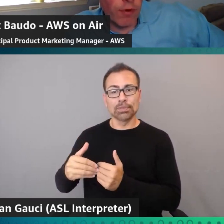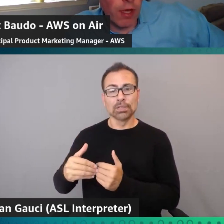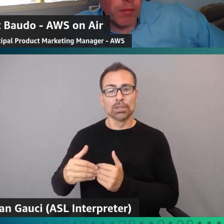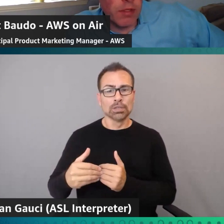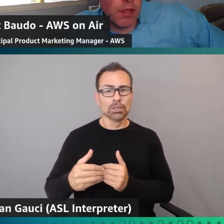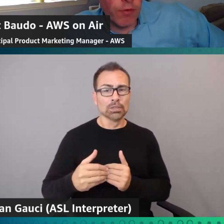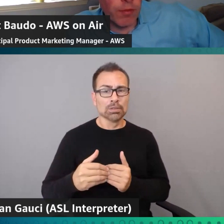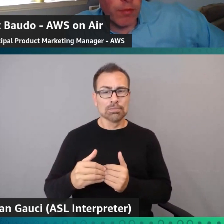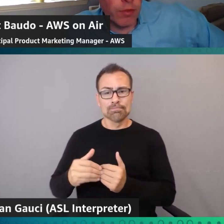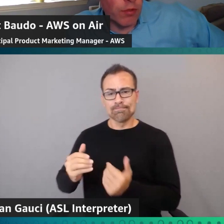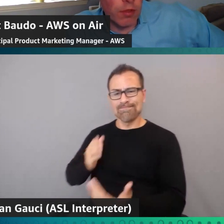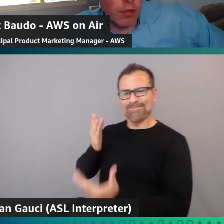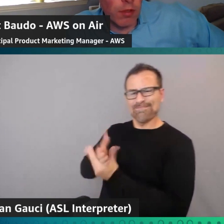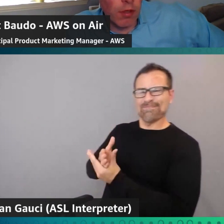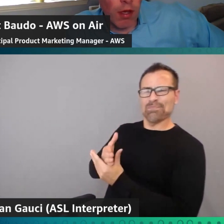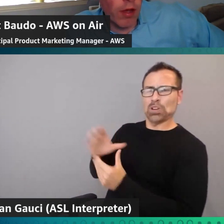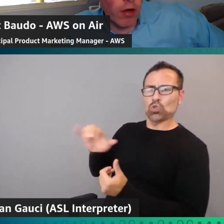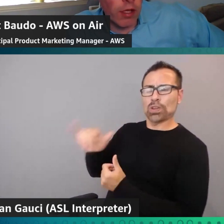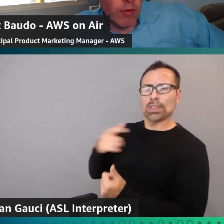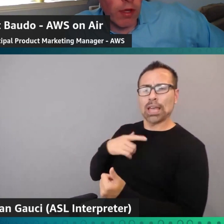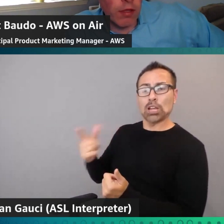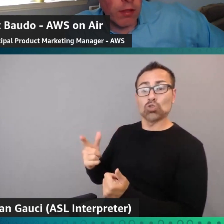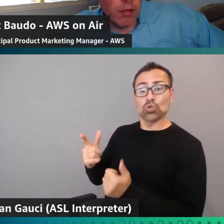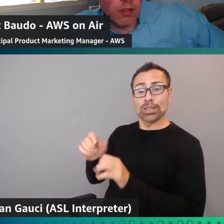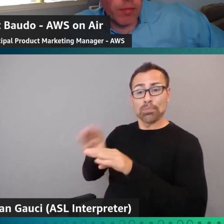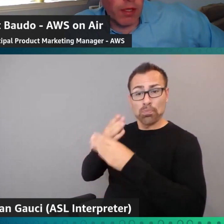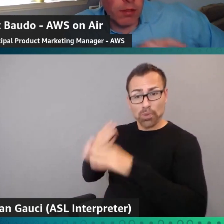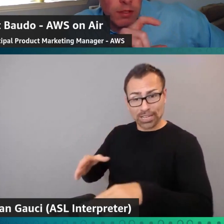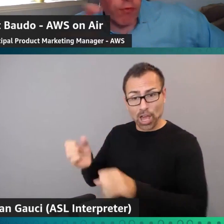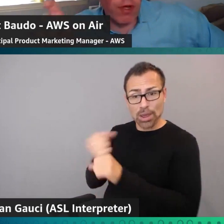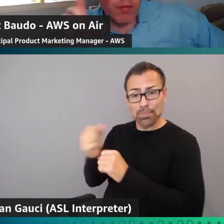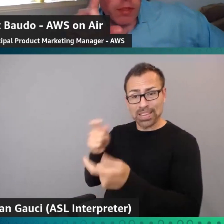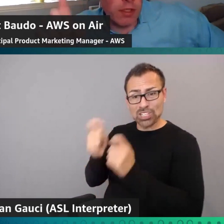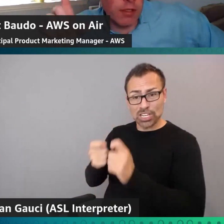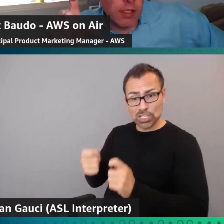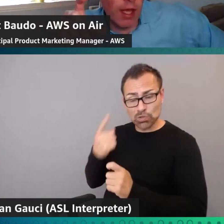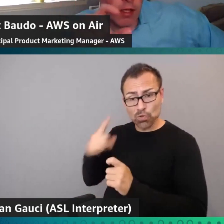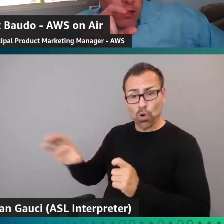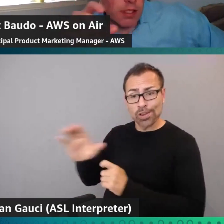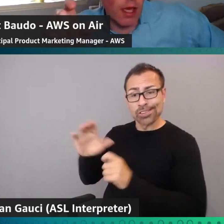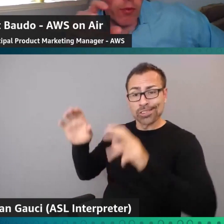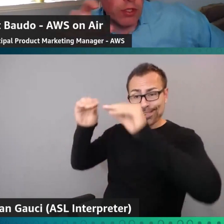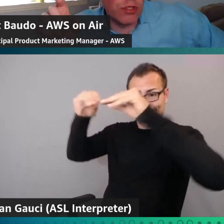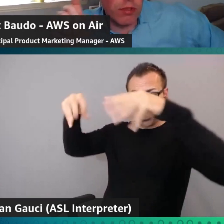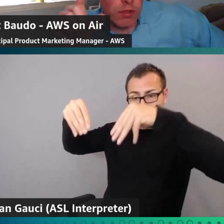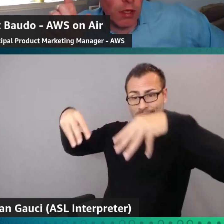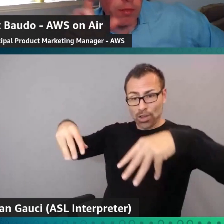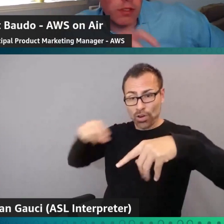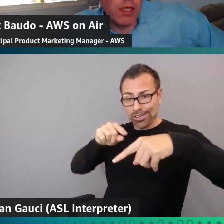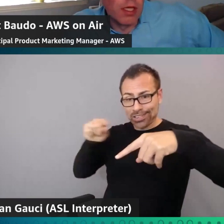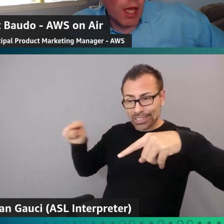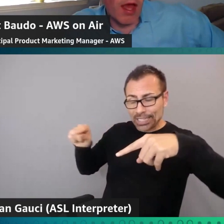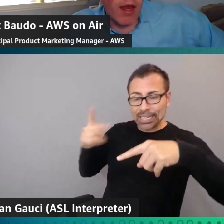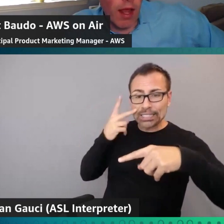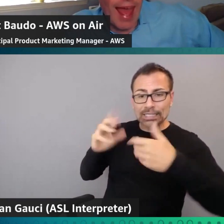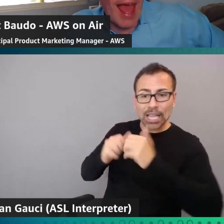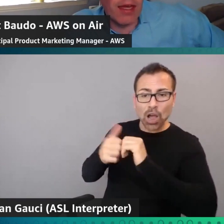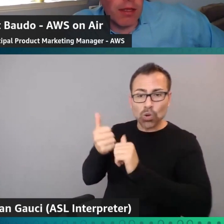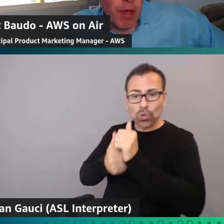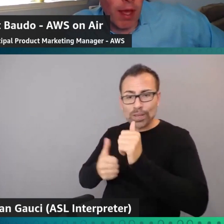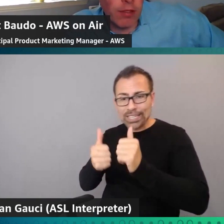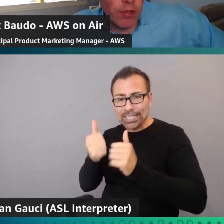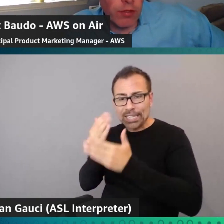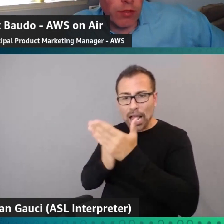across different elements of your hierarchy, right? Something on different elements of the stack, and see how each of those elements had